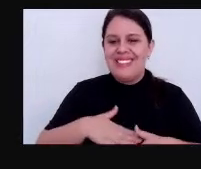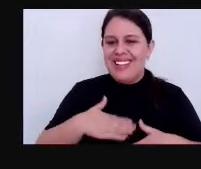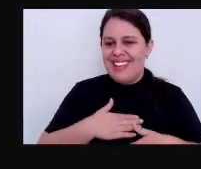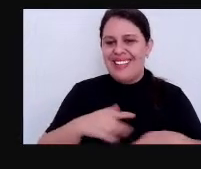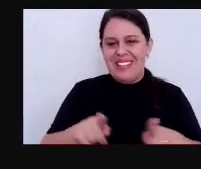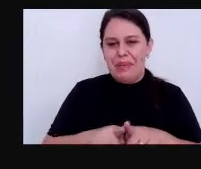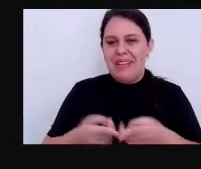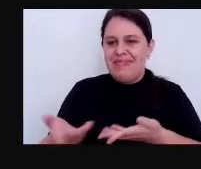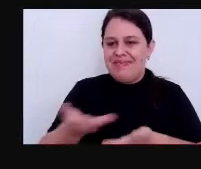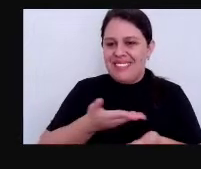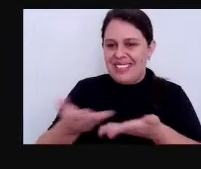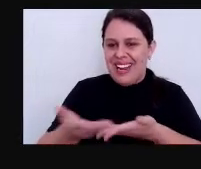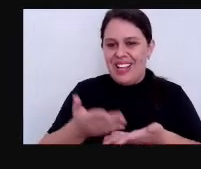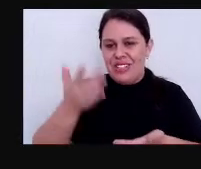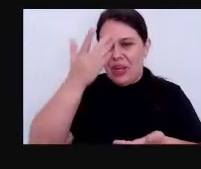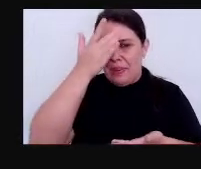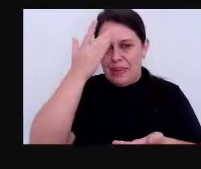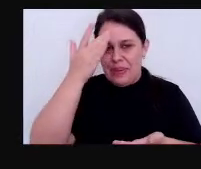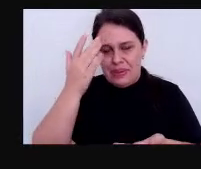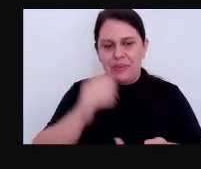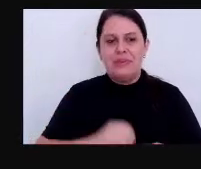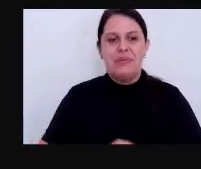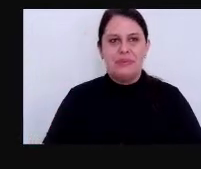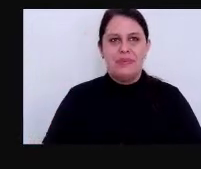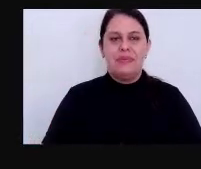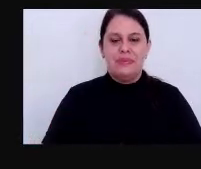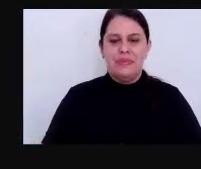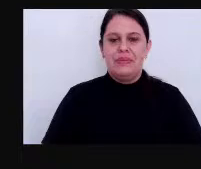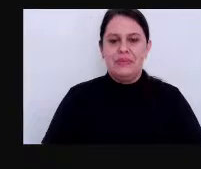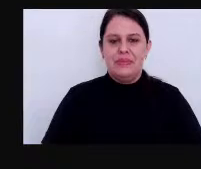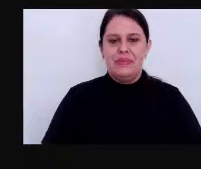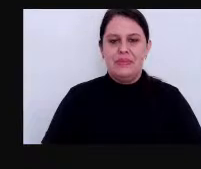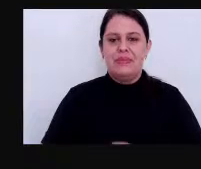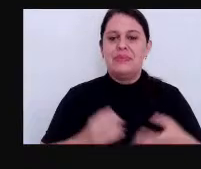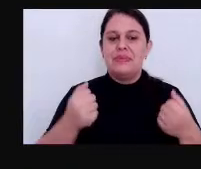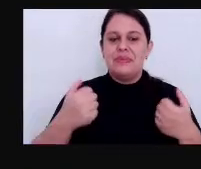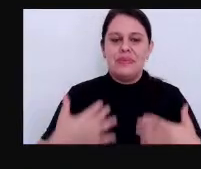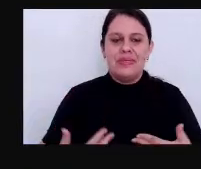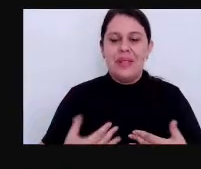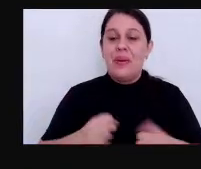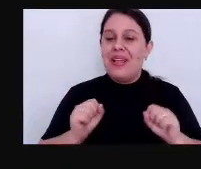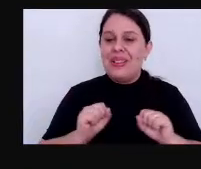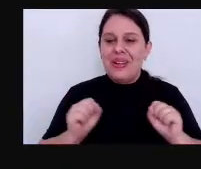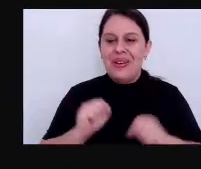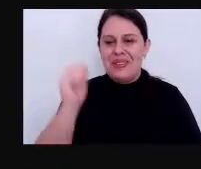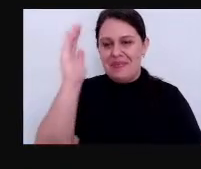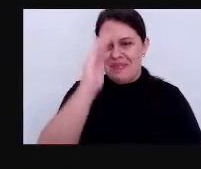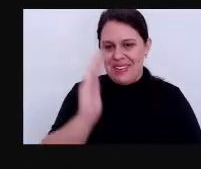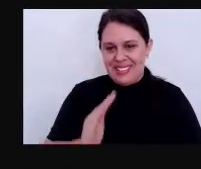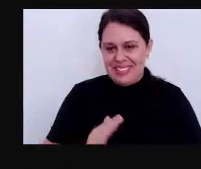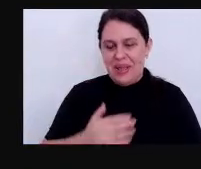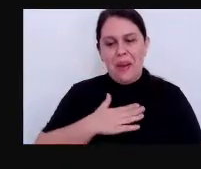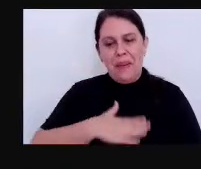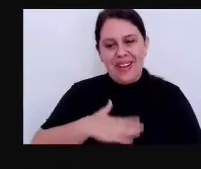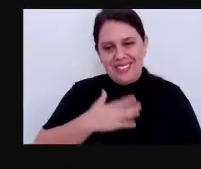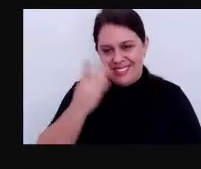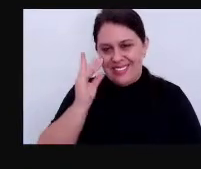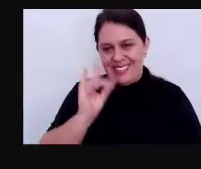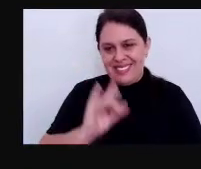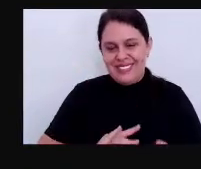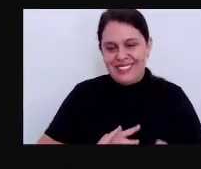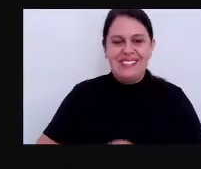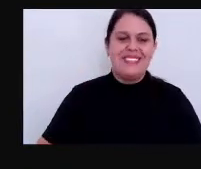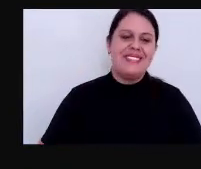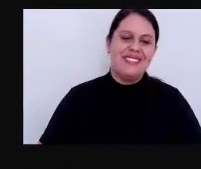people. And well, I must say this: I love Brazil. É meu prazer escutar você falar hoje.